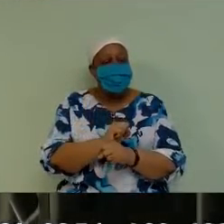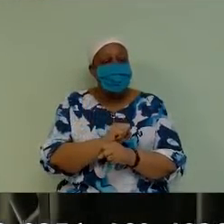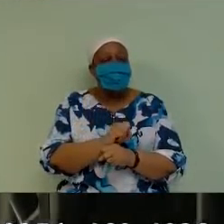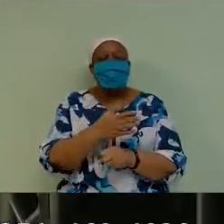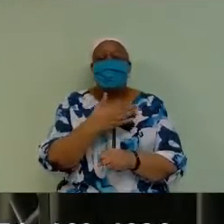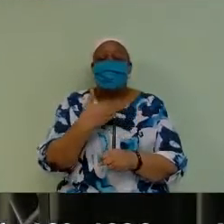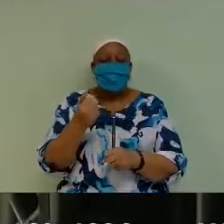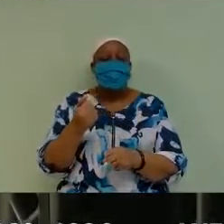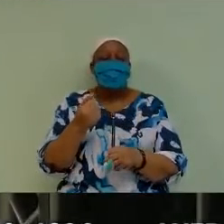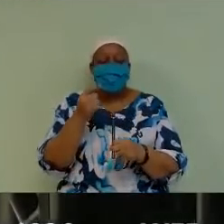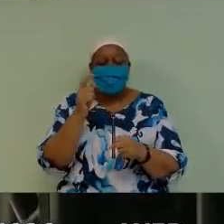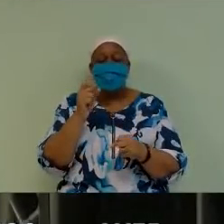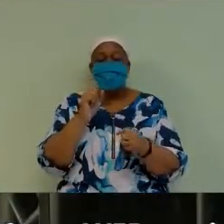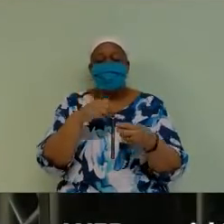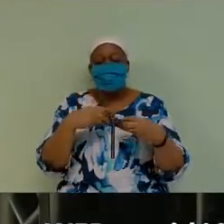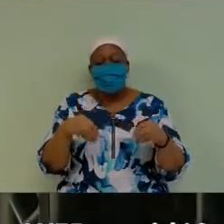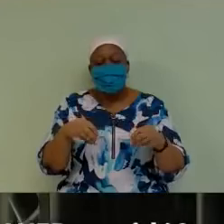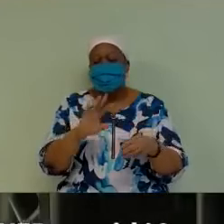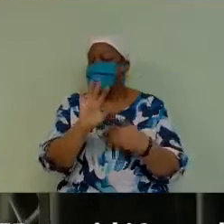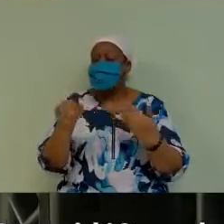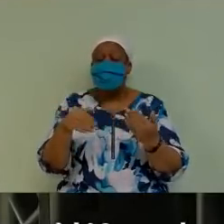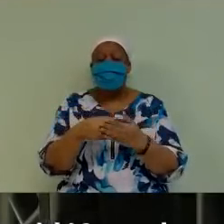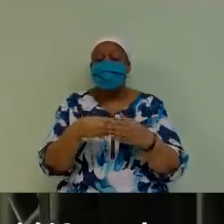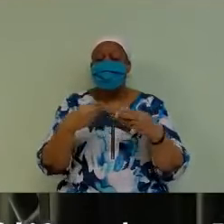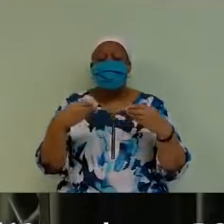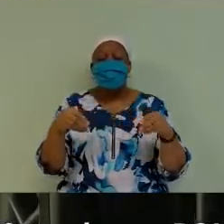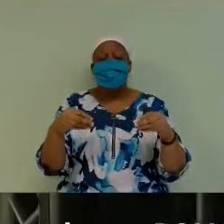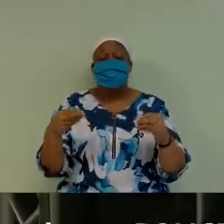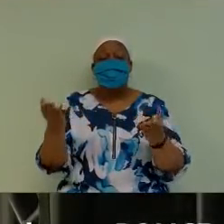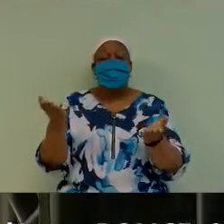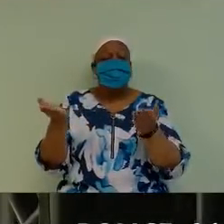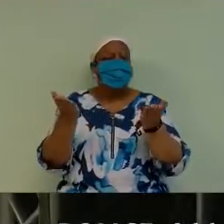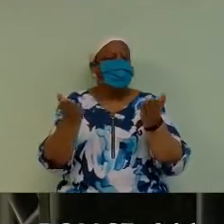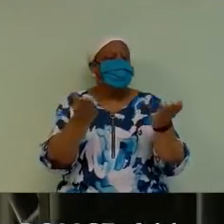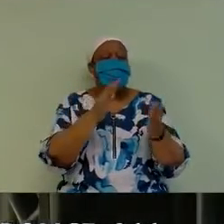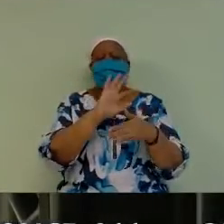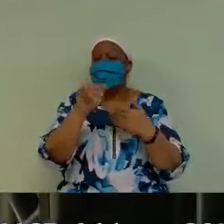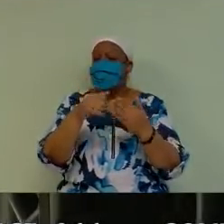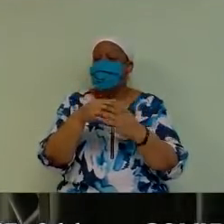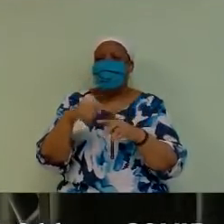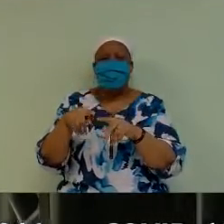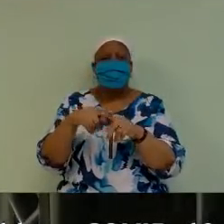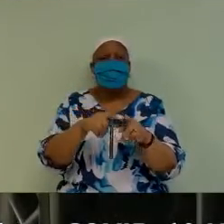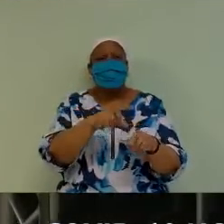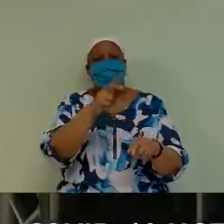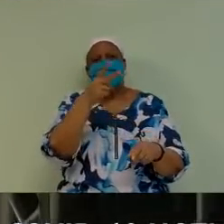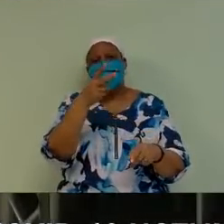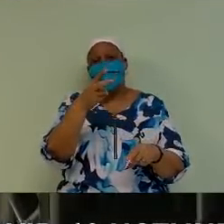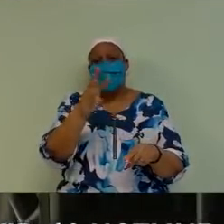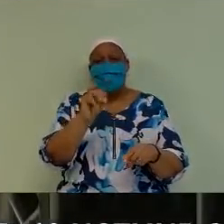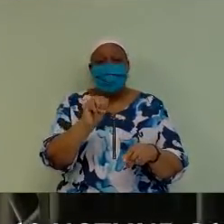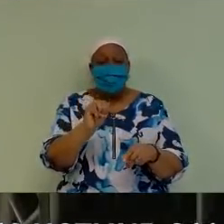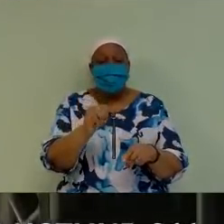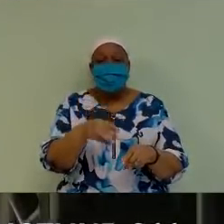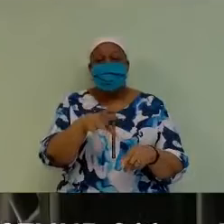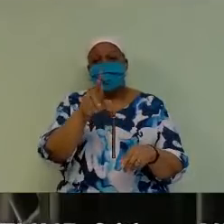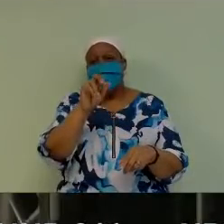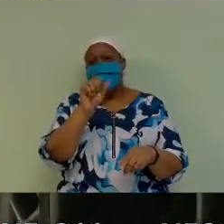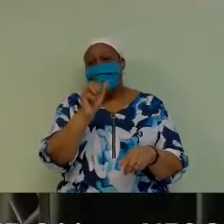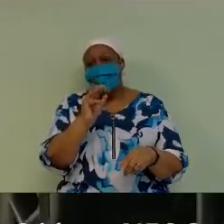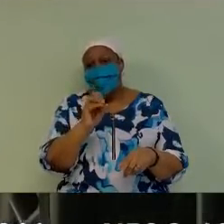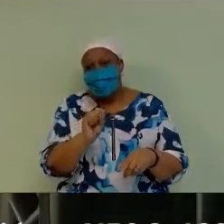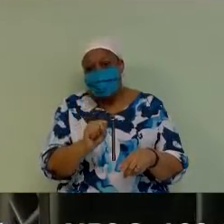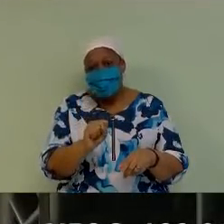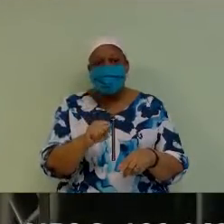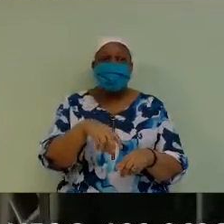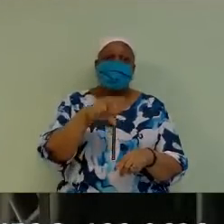shop at most of the, in fact, all of the supermarkets in Bastille, I go to them, but more regularly I visit some than